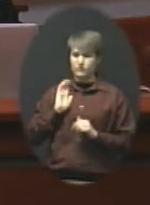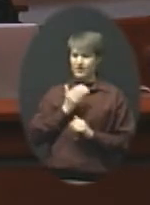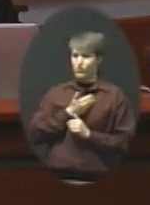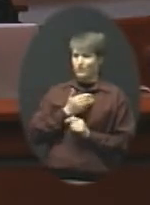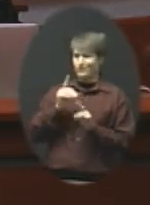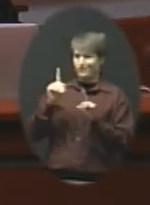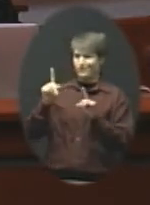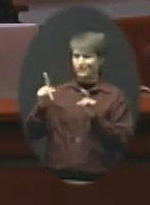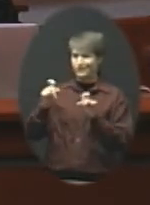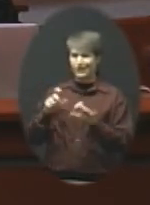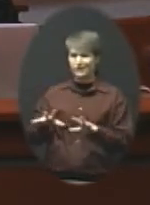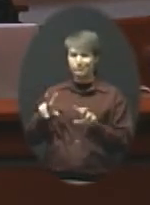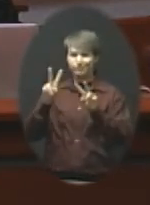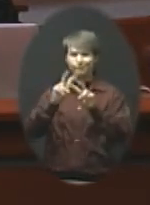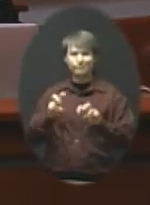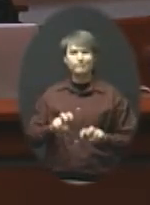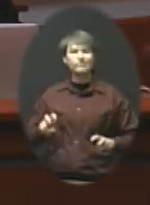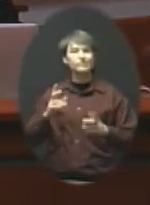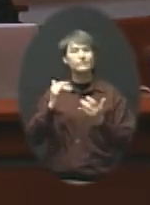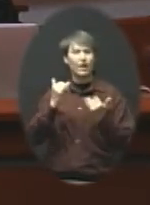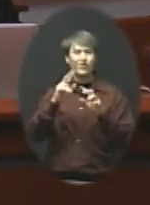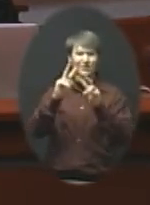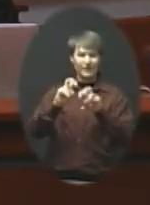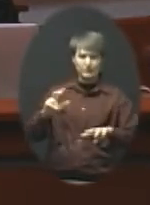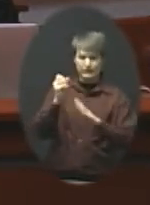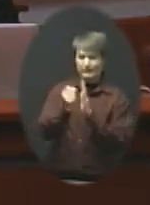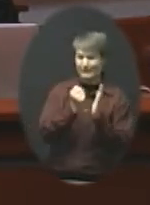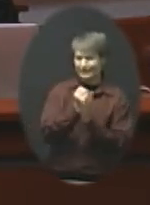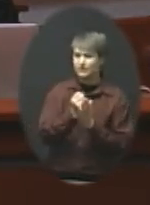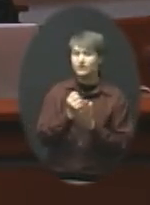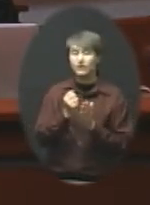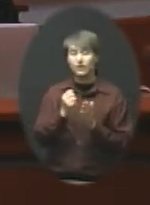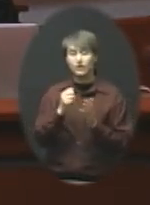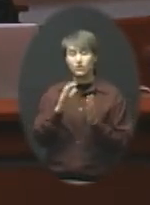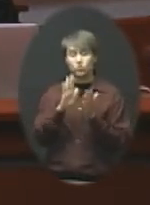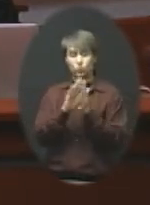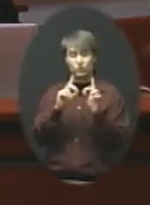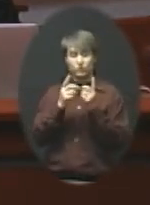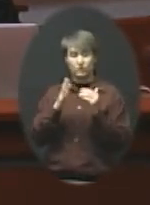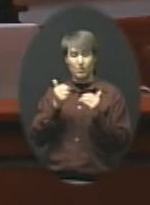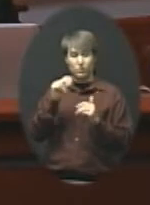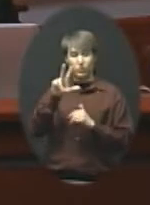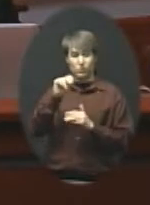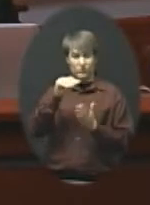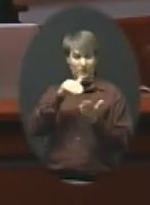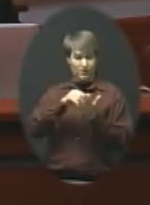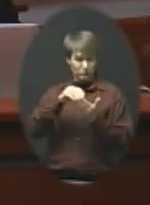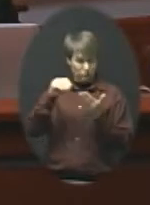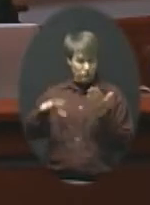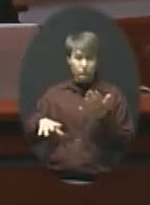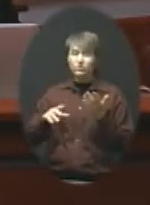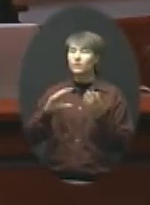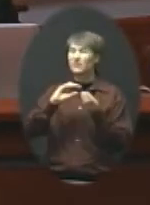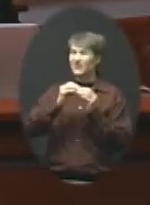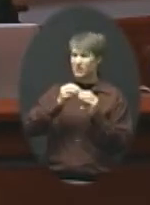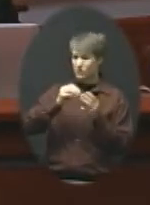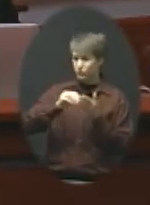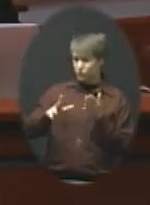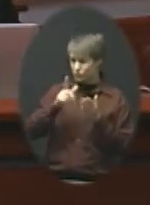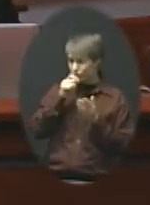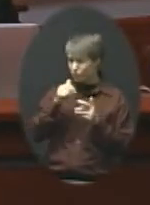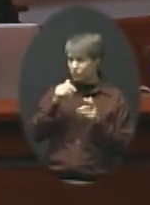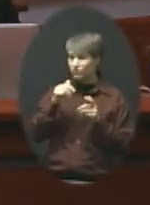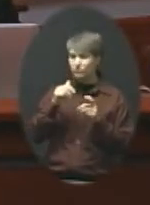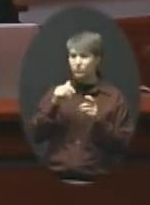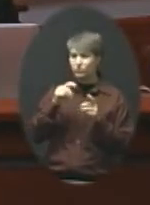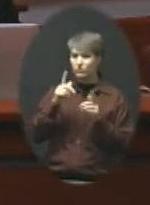now. We are in testing season, and with a district of almost 30,000 kids, the number of kids that we test in that group are extremely high